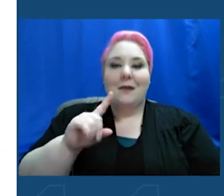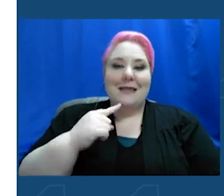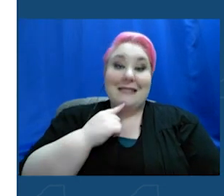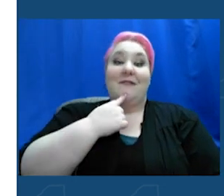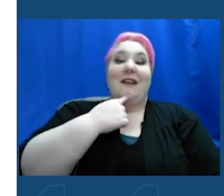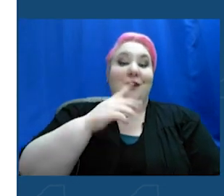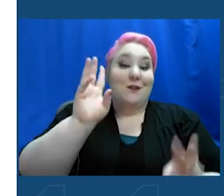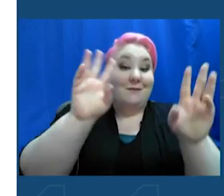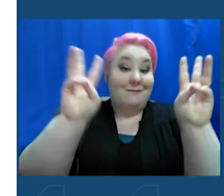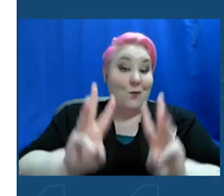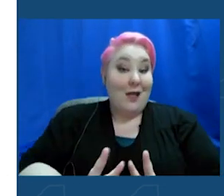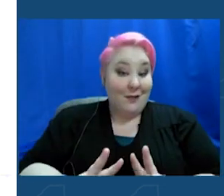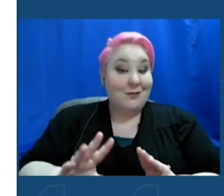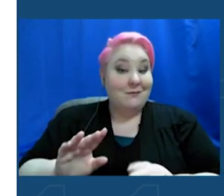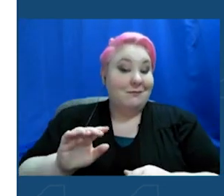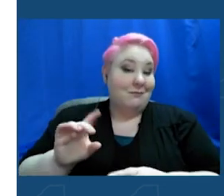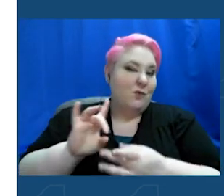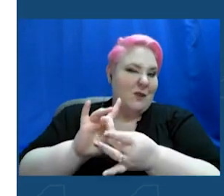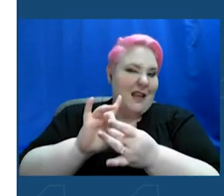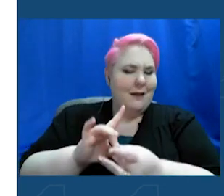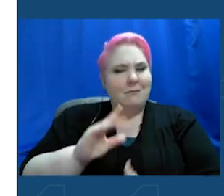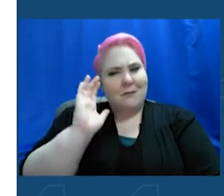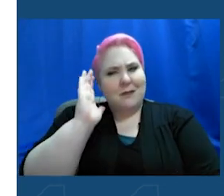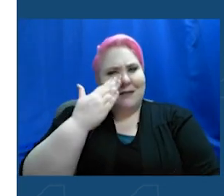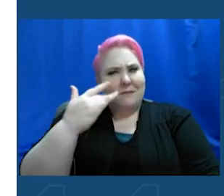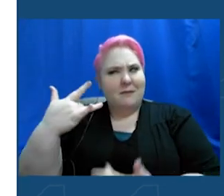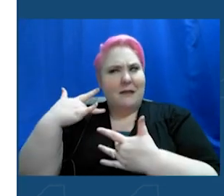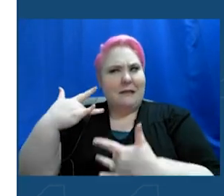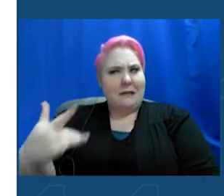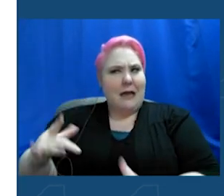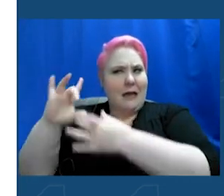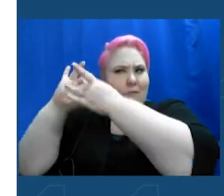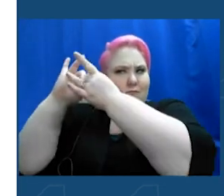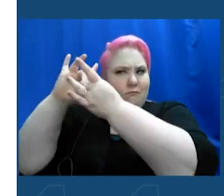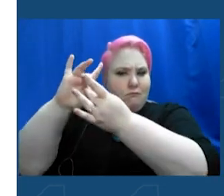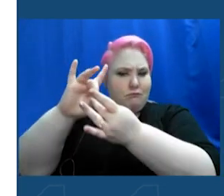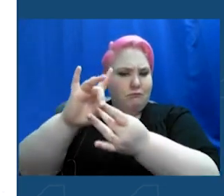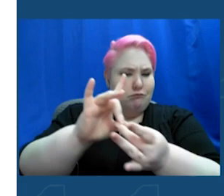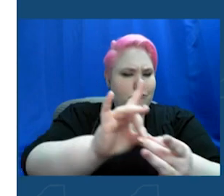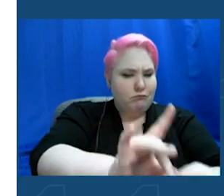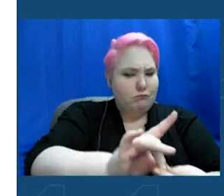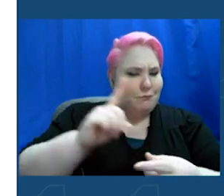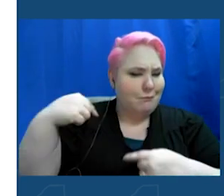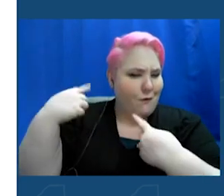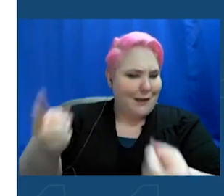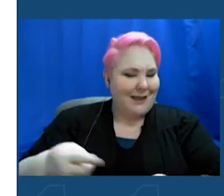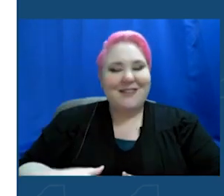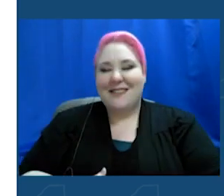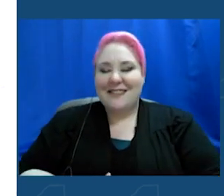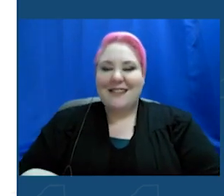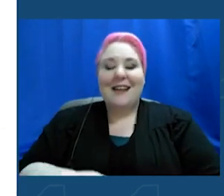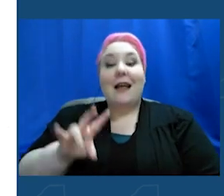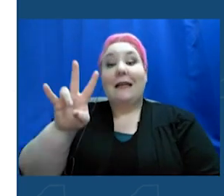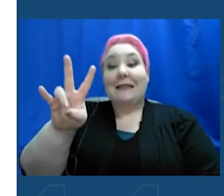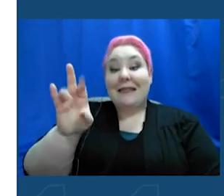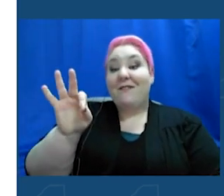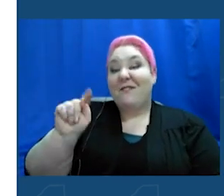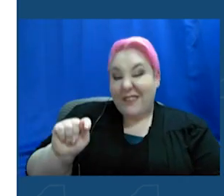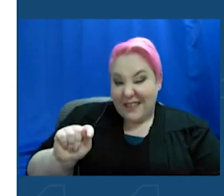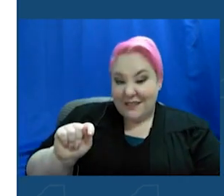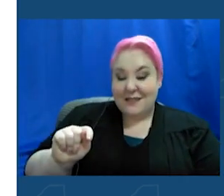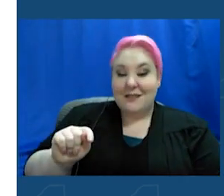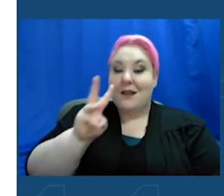weather related. And there seems to be a thread here that kind of carries us together over the years. It was 7 feet of